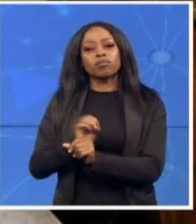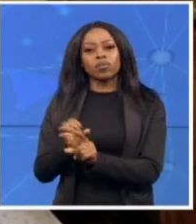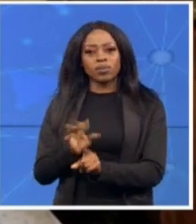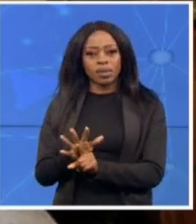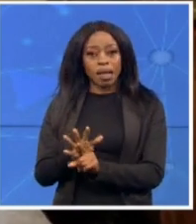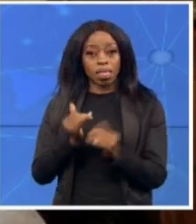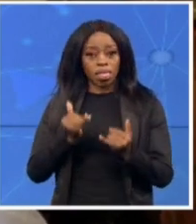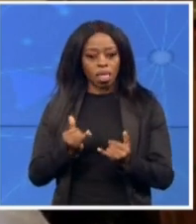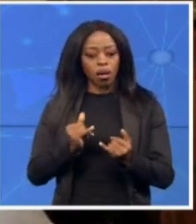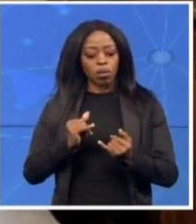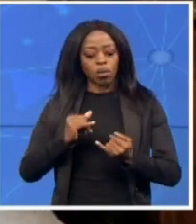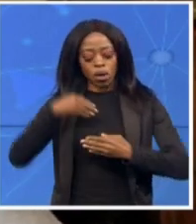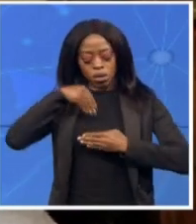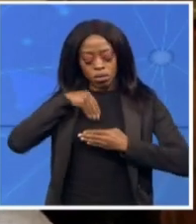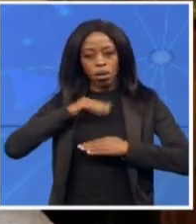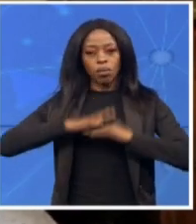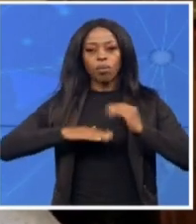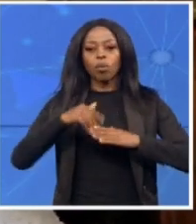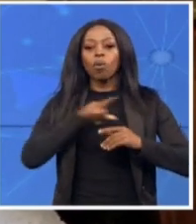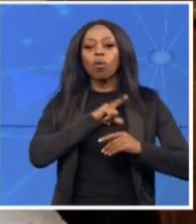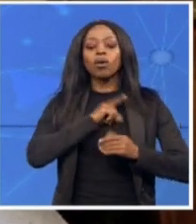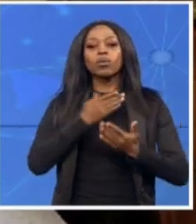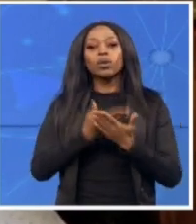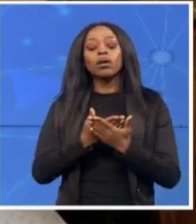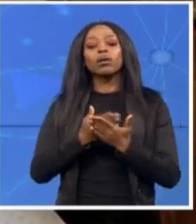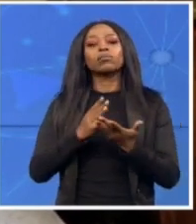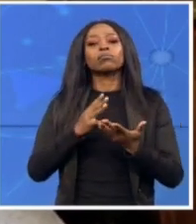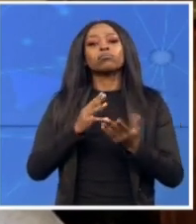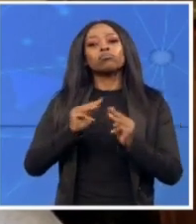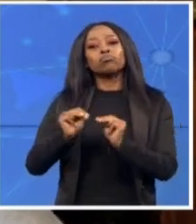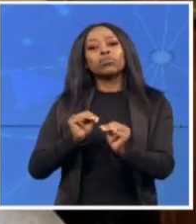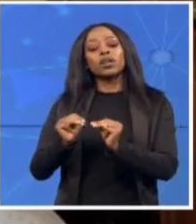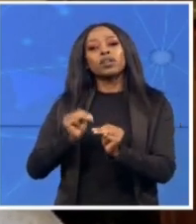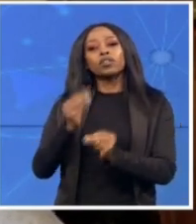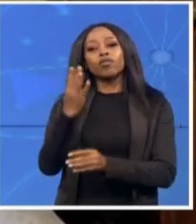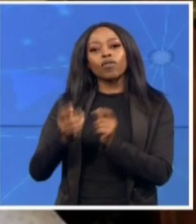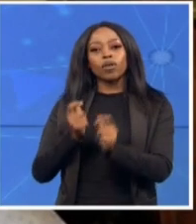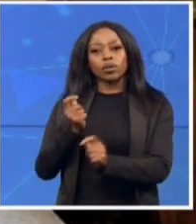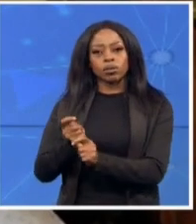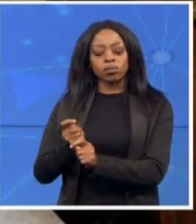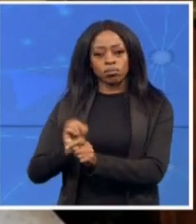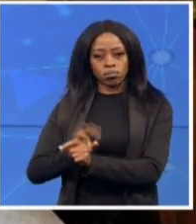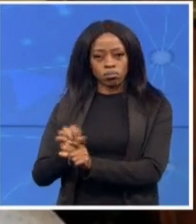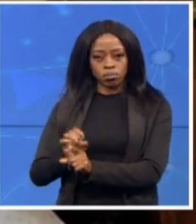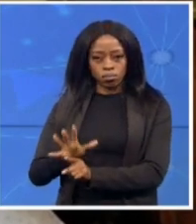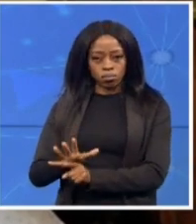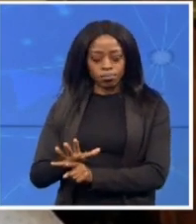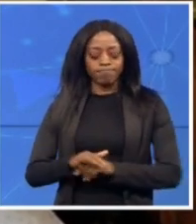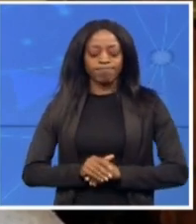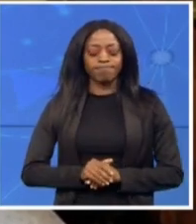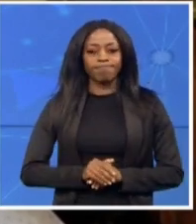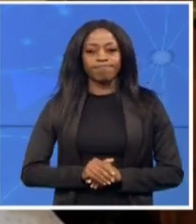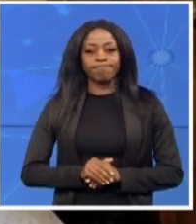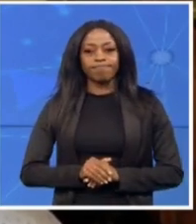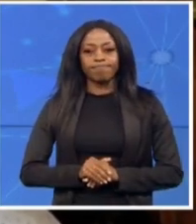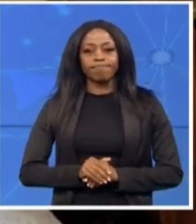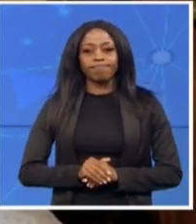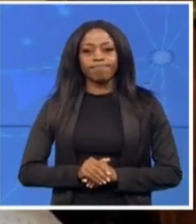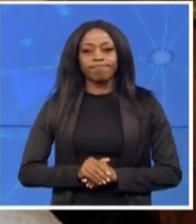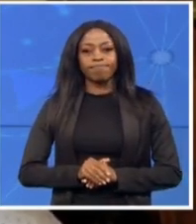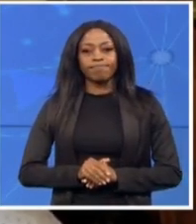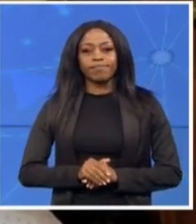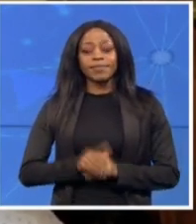as citizens of this province. And so now calling for the end of this disaster declaration is key. We do not